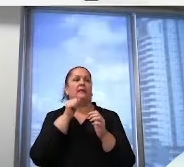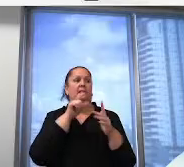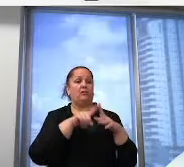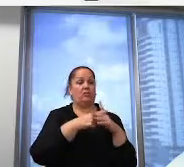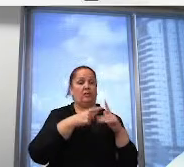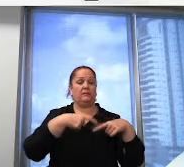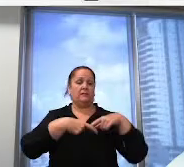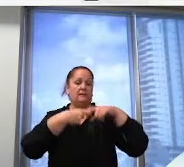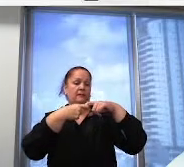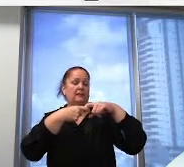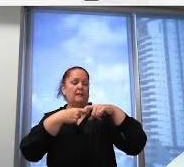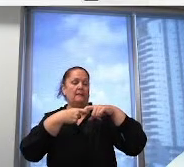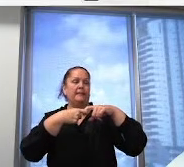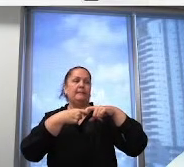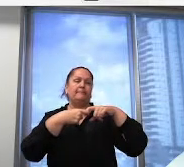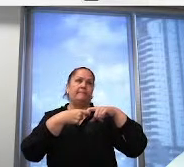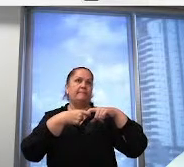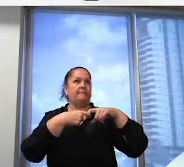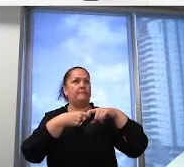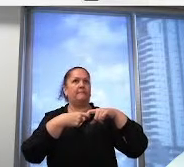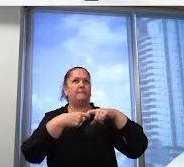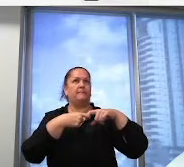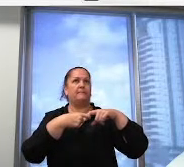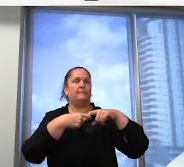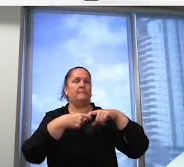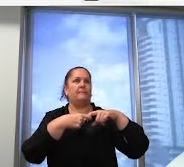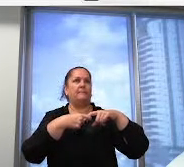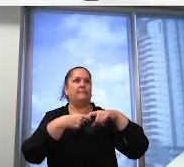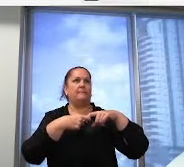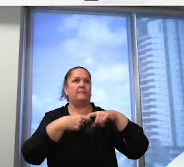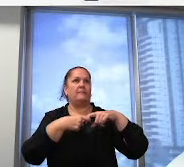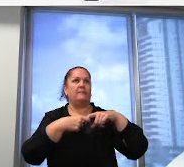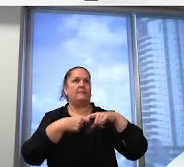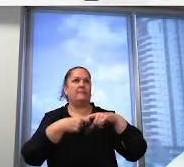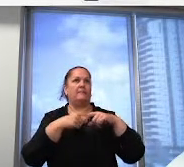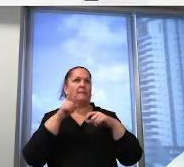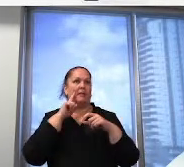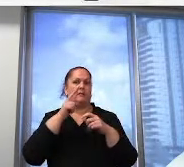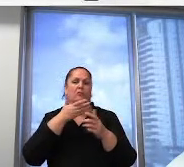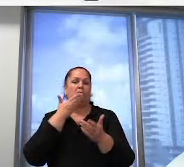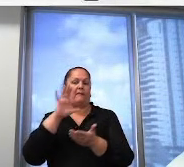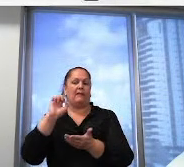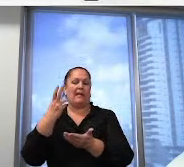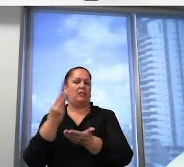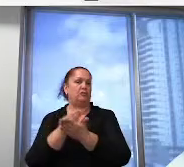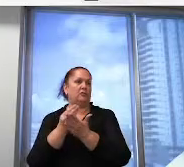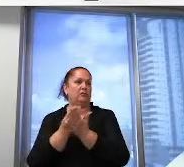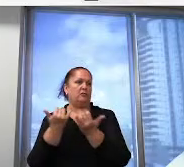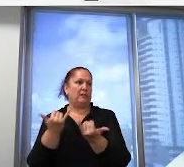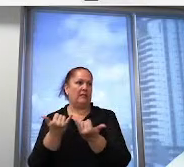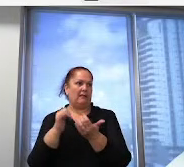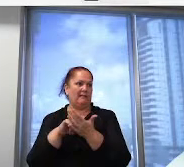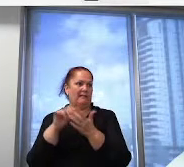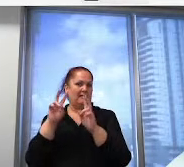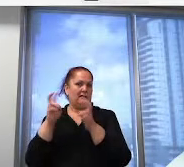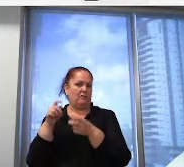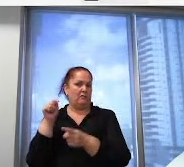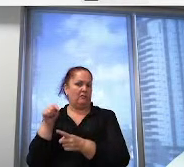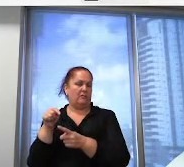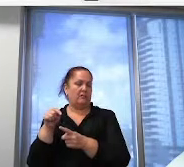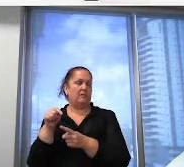Again, yeah, the start stopping is an element of and caused by the actual cash flow